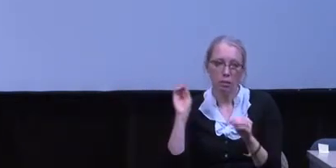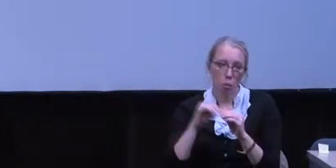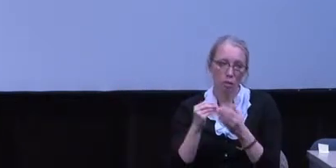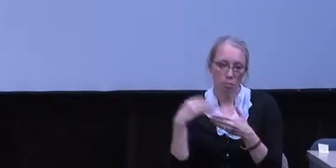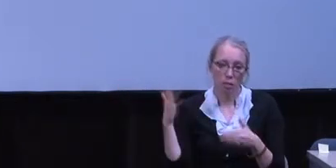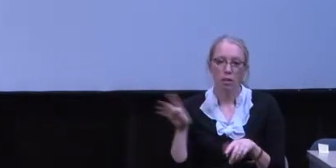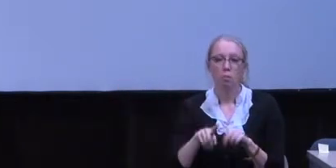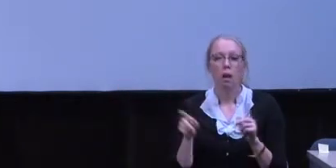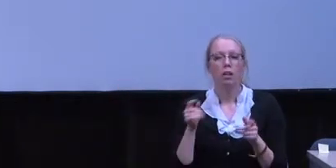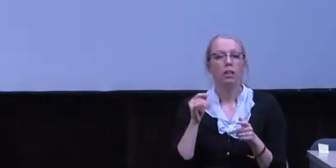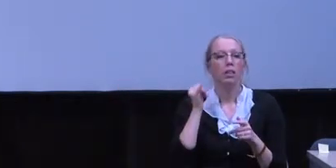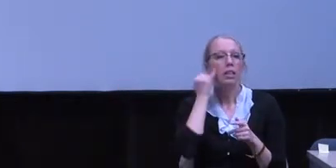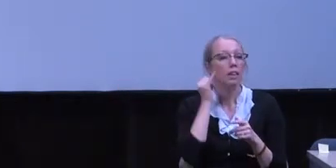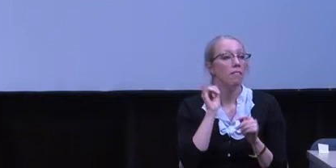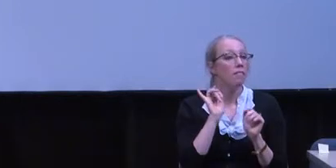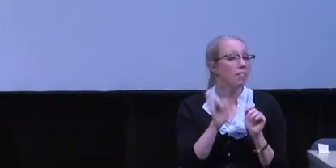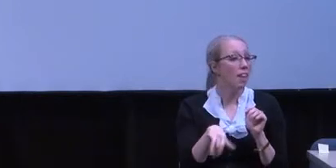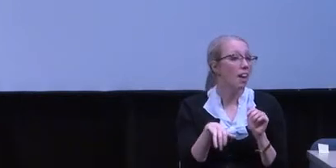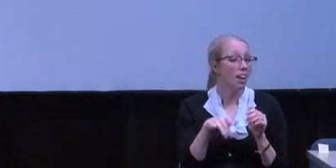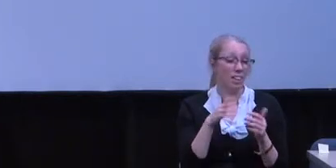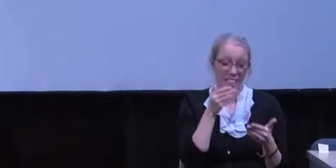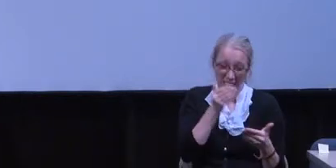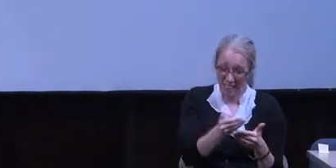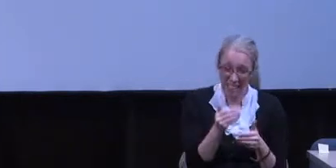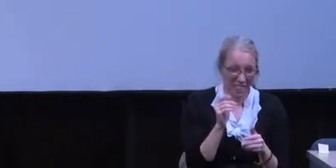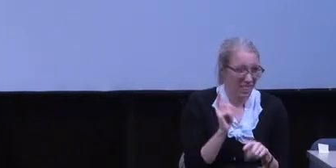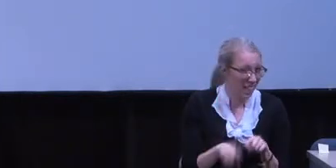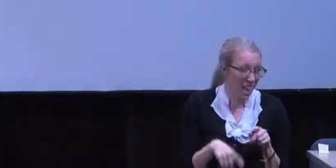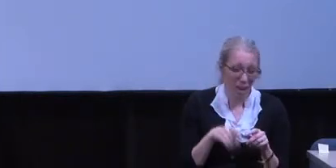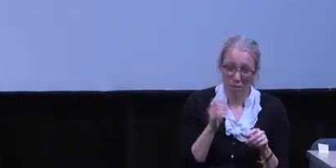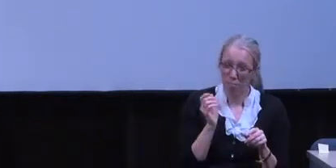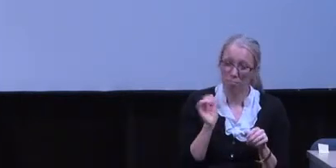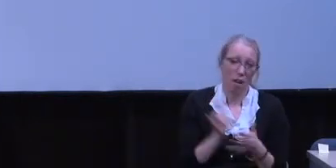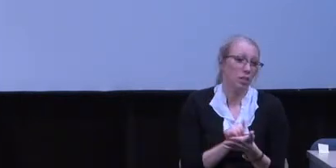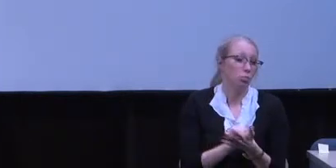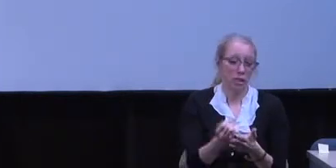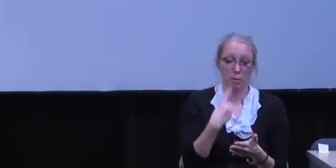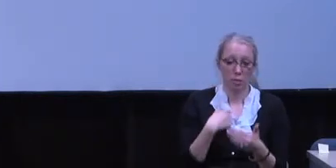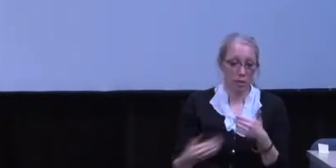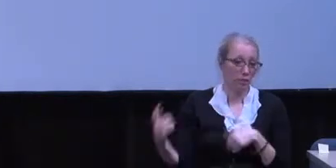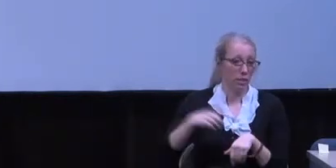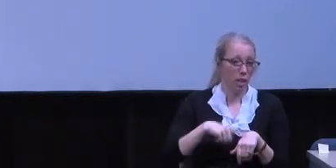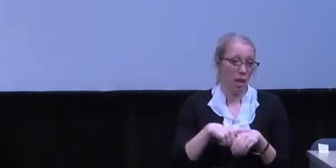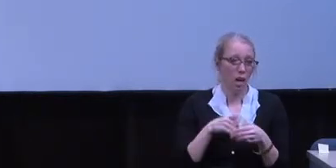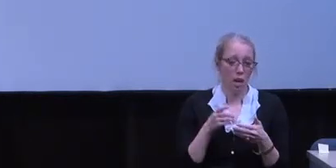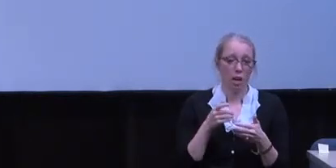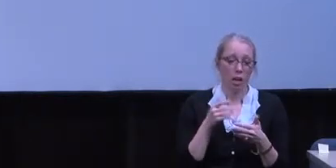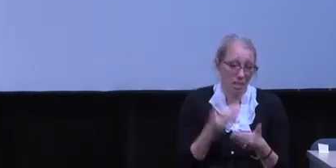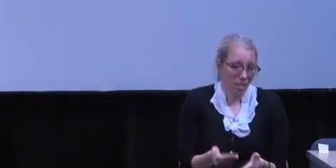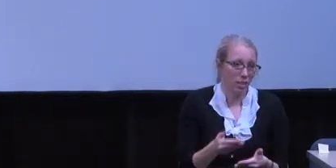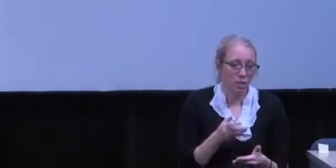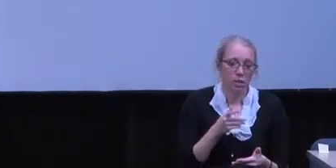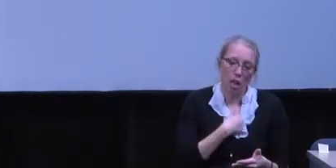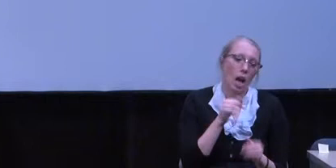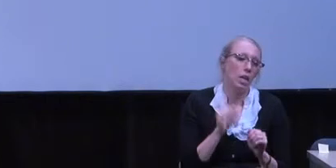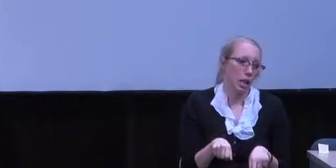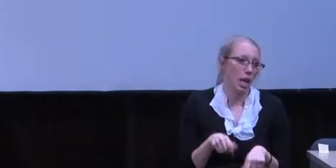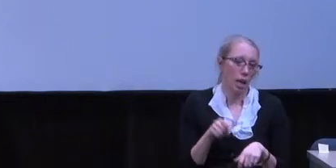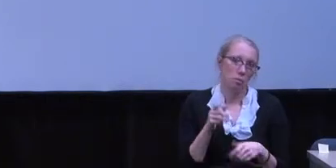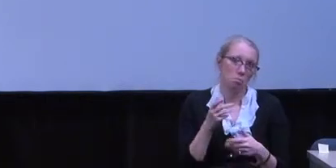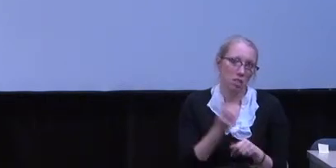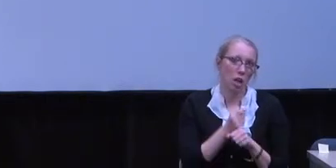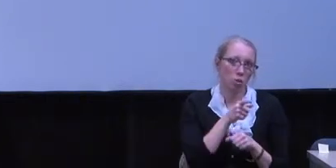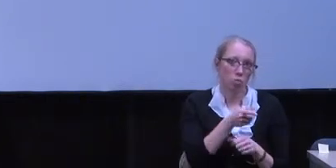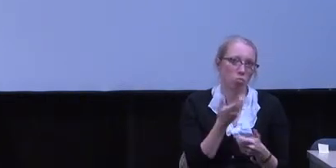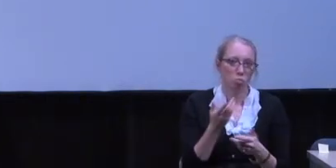I can do expedited turnaround if it's required, and you have a student that has an accommodation in your class. I can get that turned around